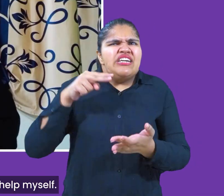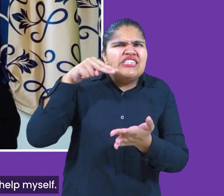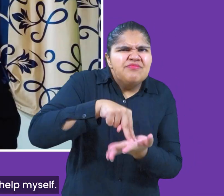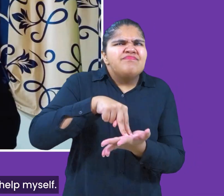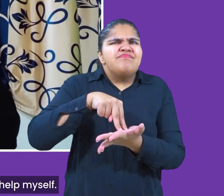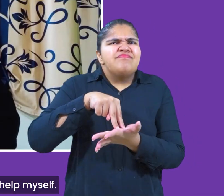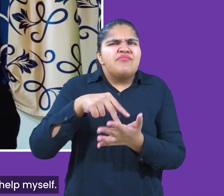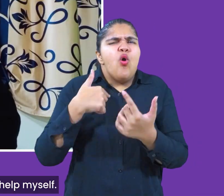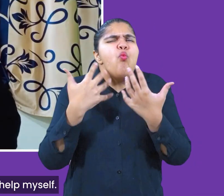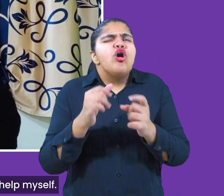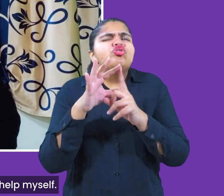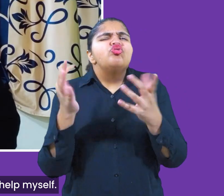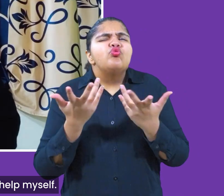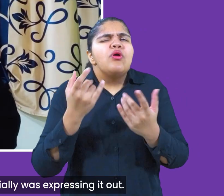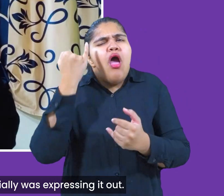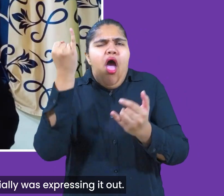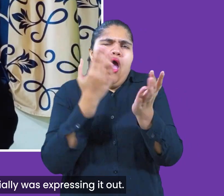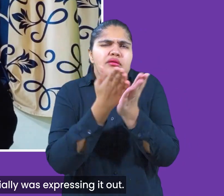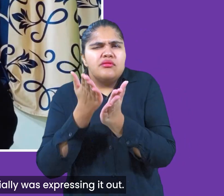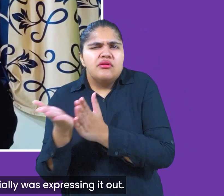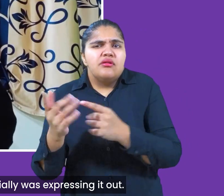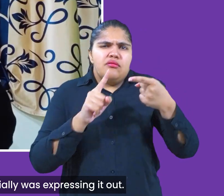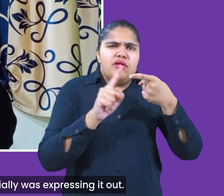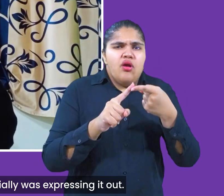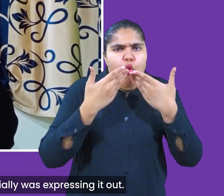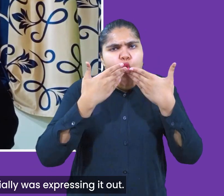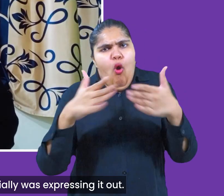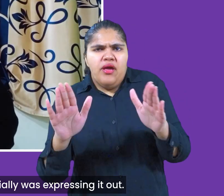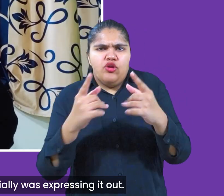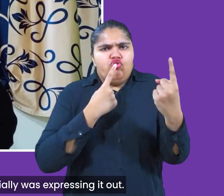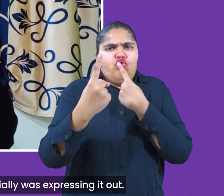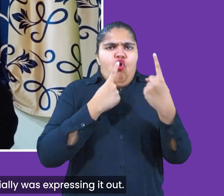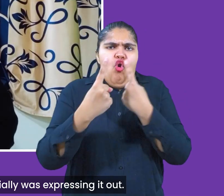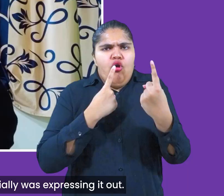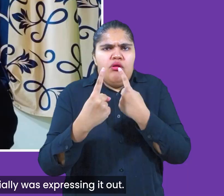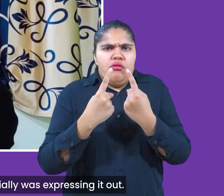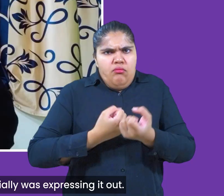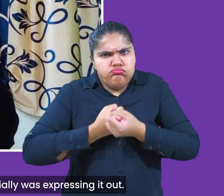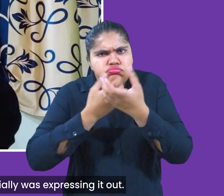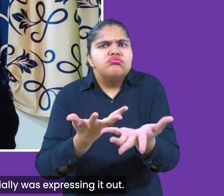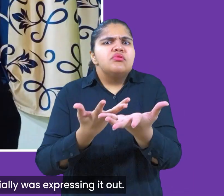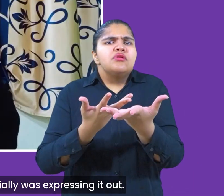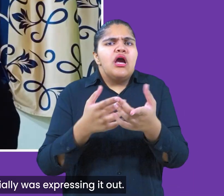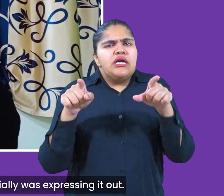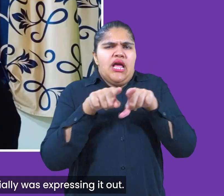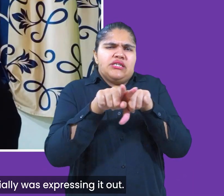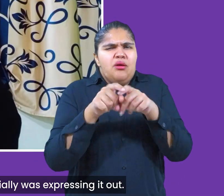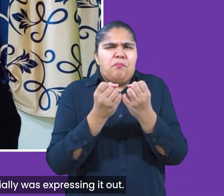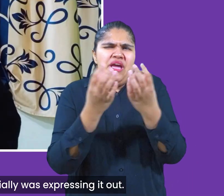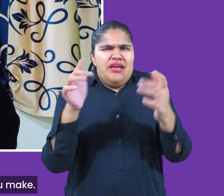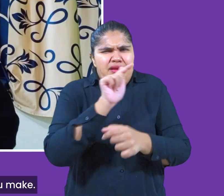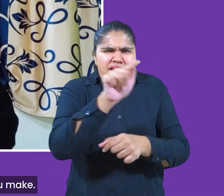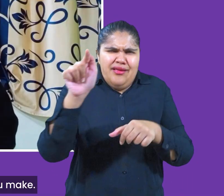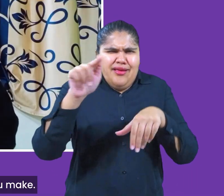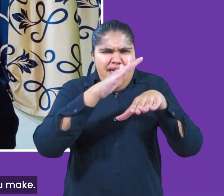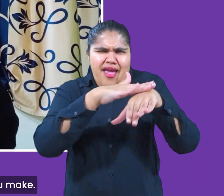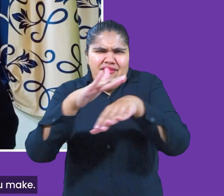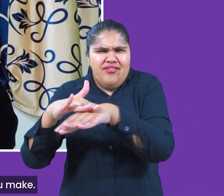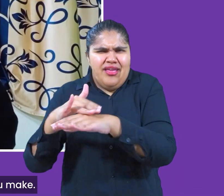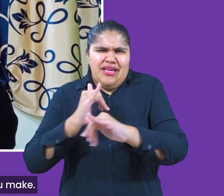things like how I can help myself. So one of the things which I did was expressing it out.